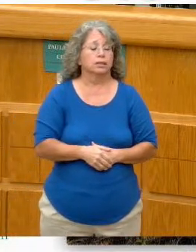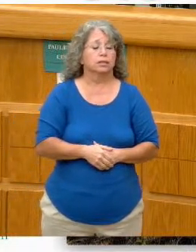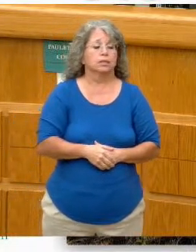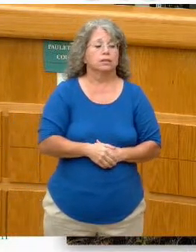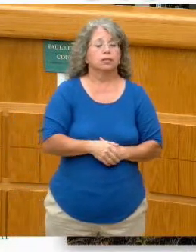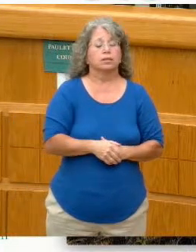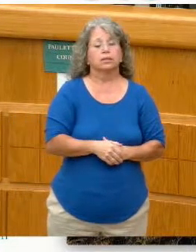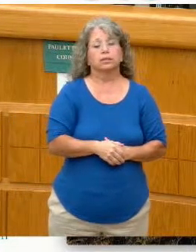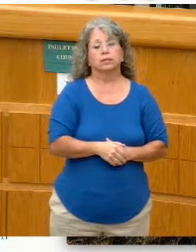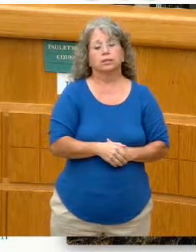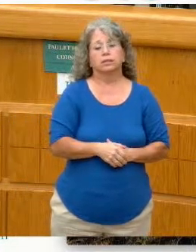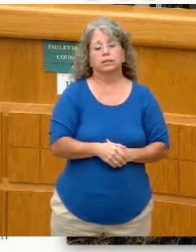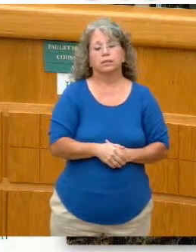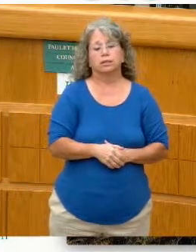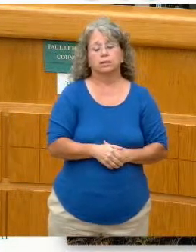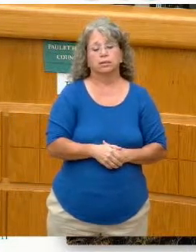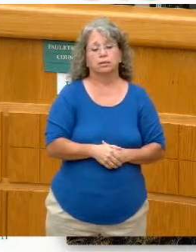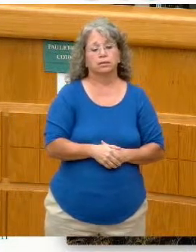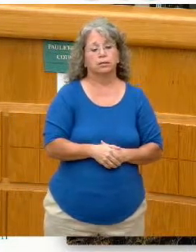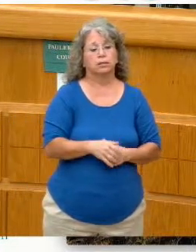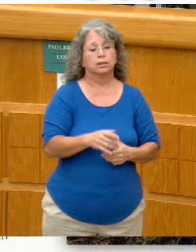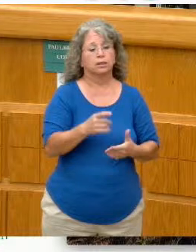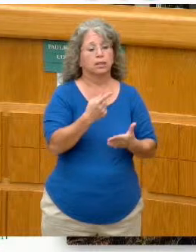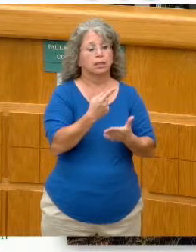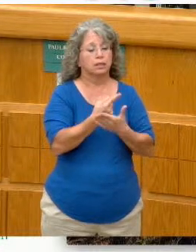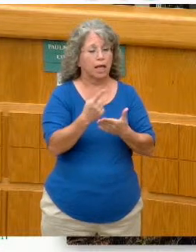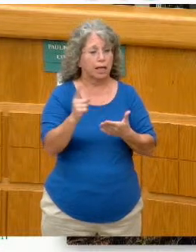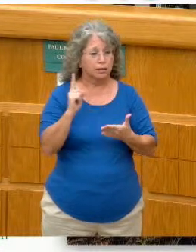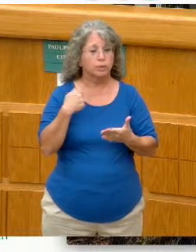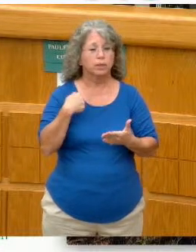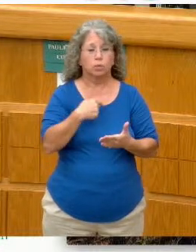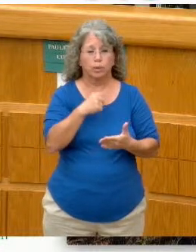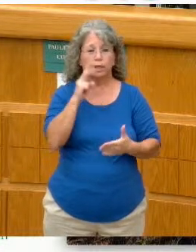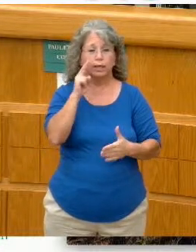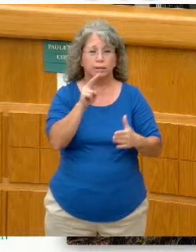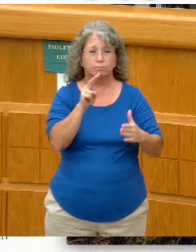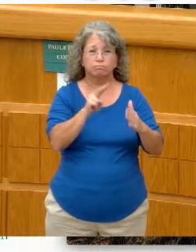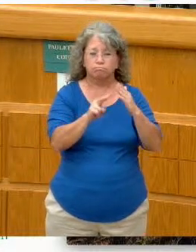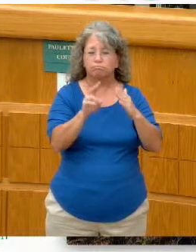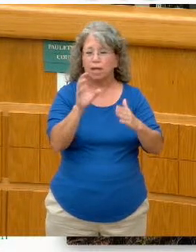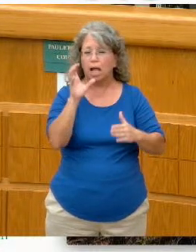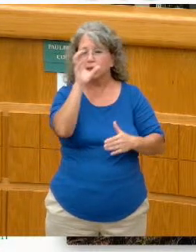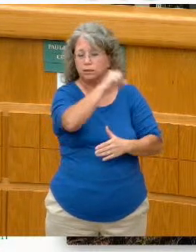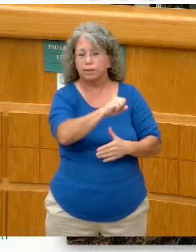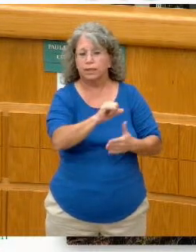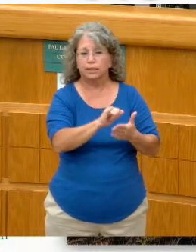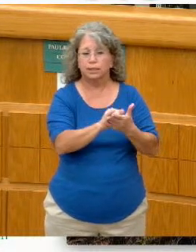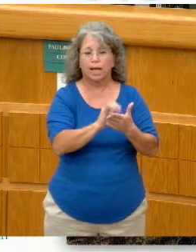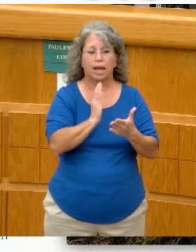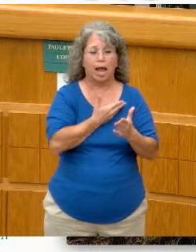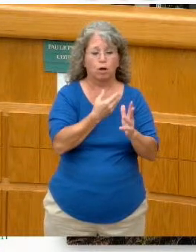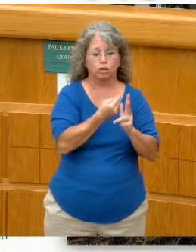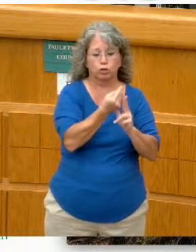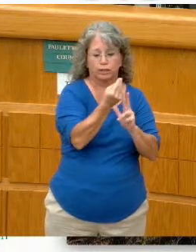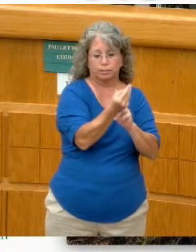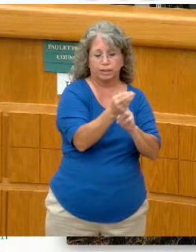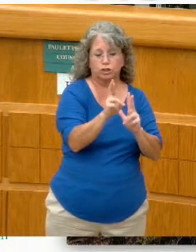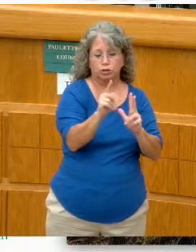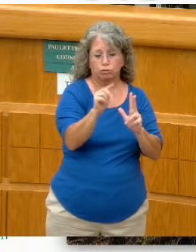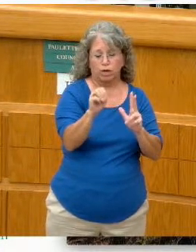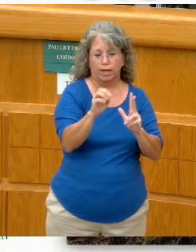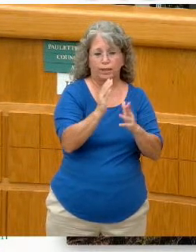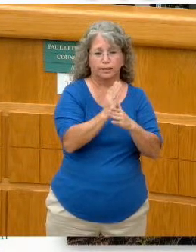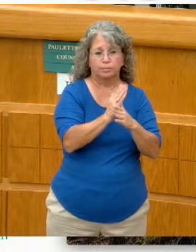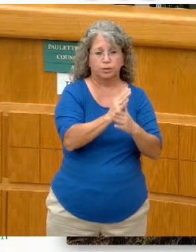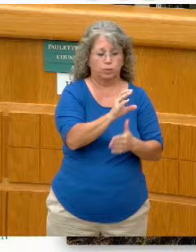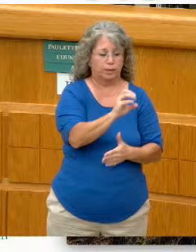rate in the Coastal Bend area is somewhere between 0.9 and 1.1. These are 2 estimates,